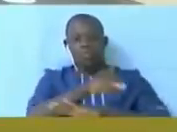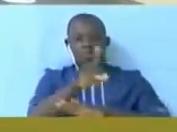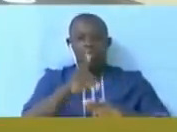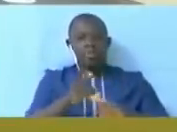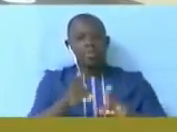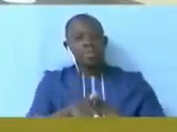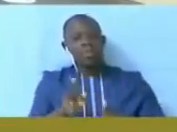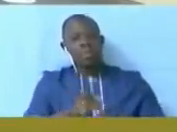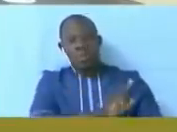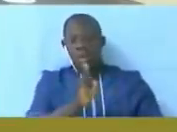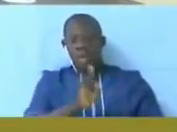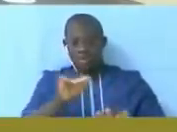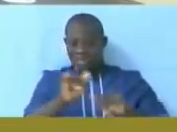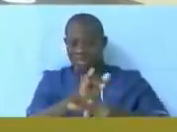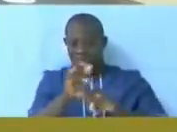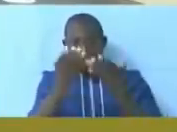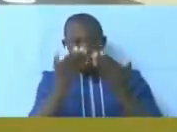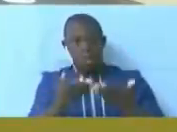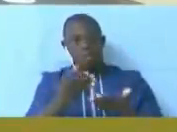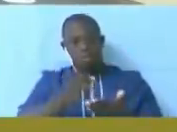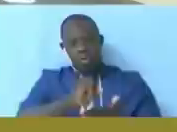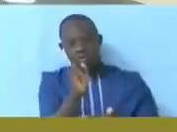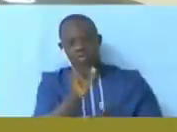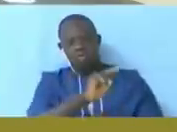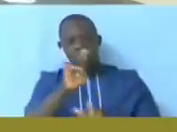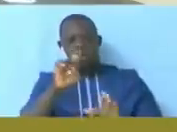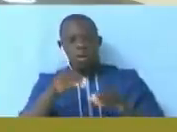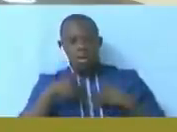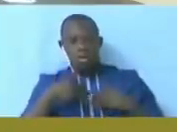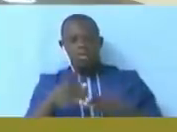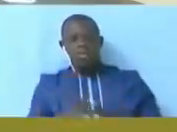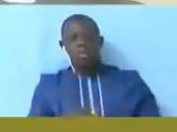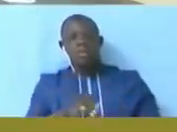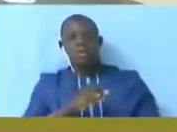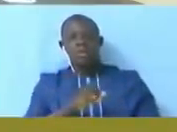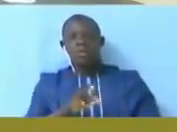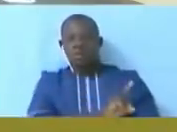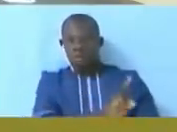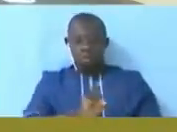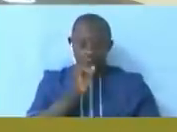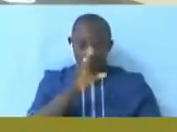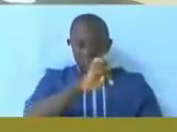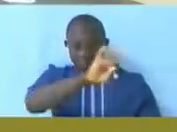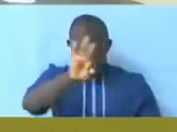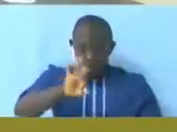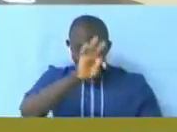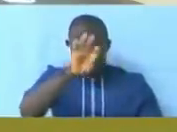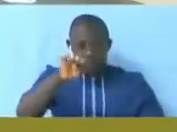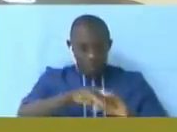We still again refused. He said family members must all be allowed